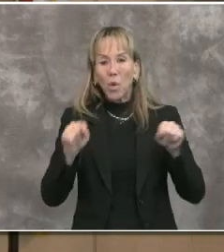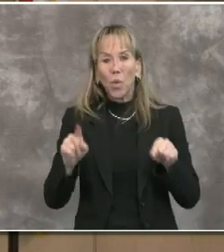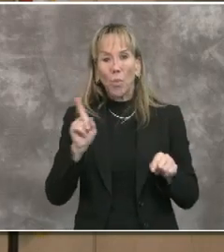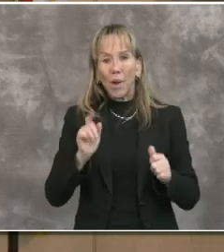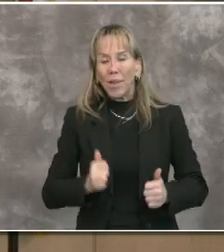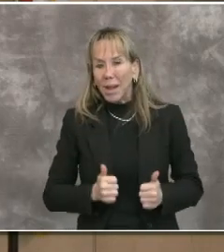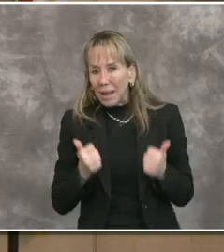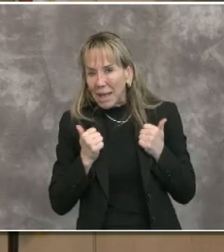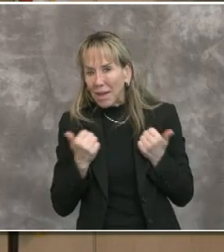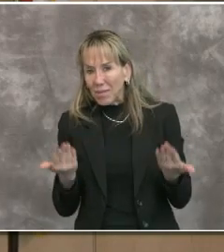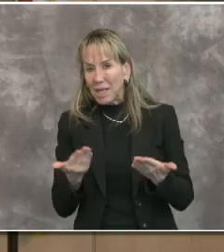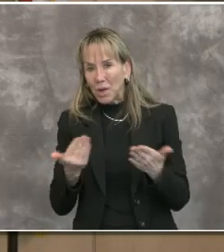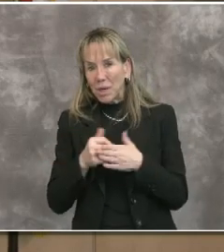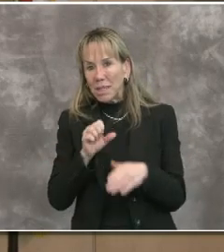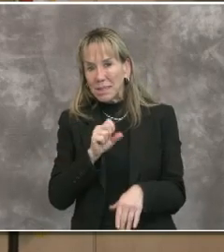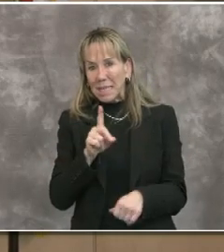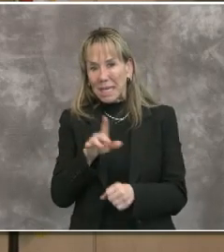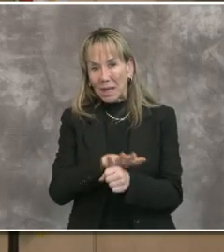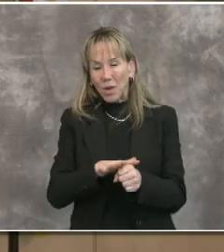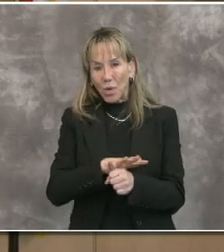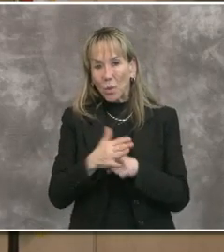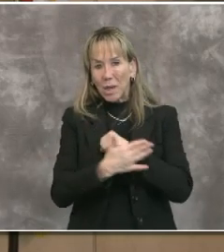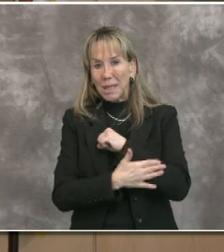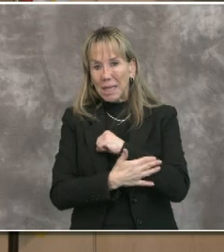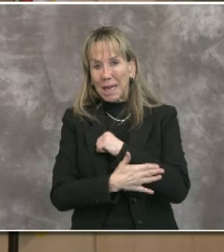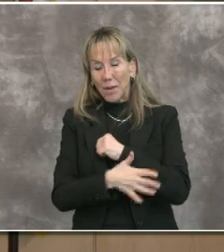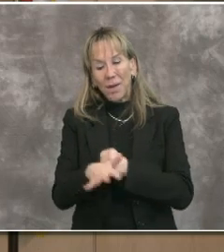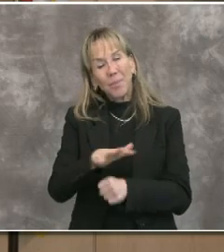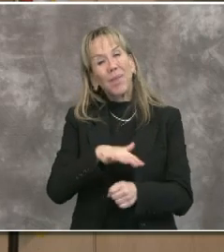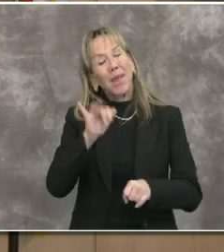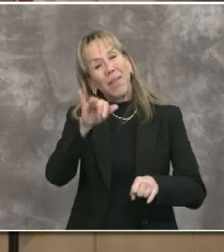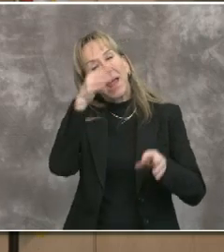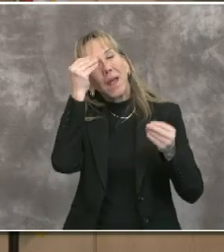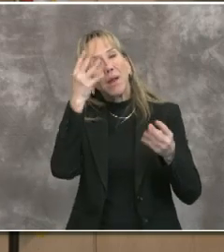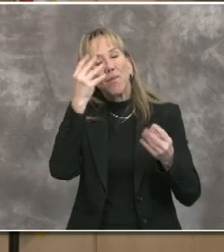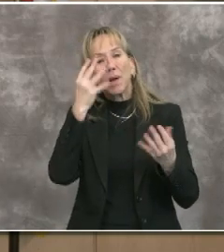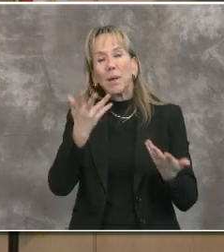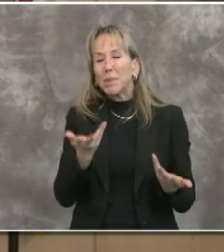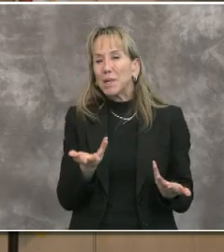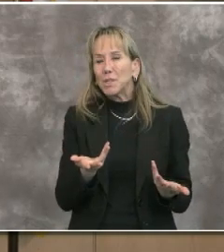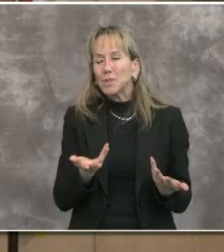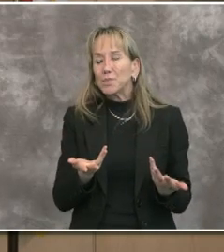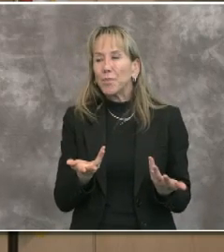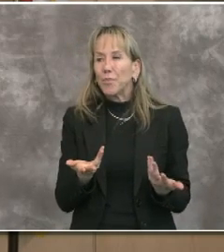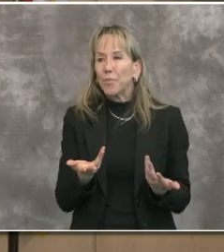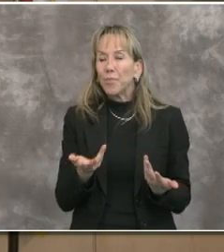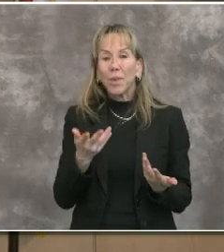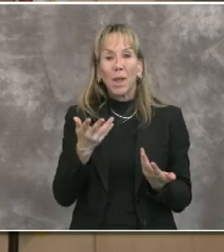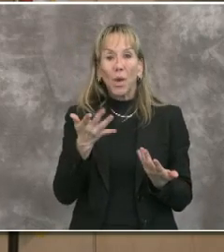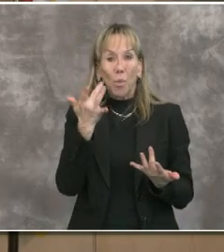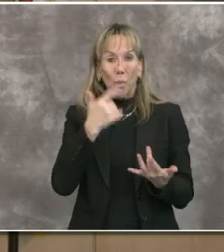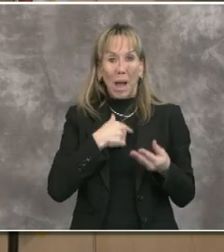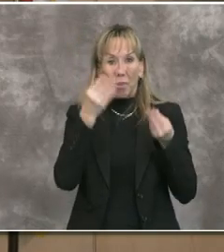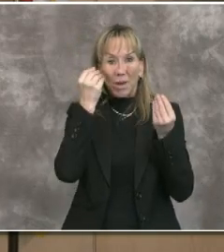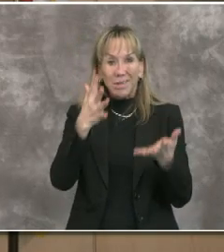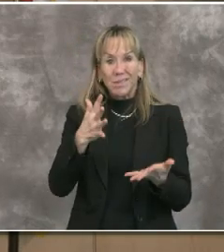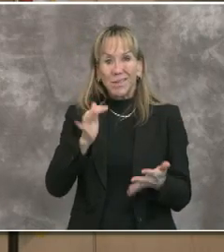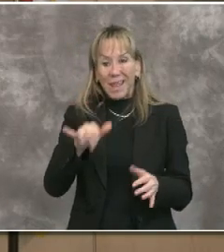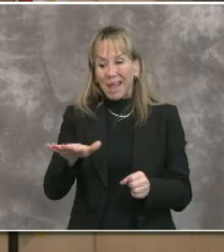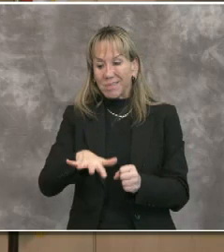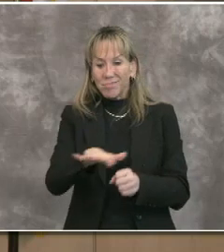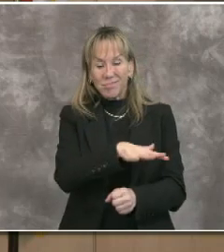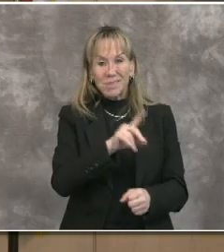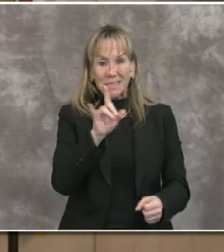live in the county is information that is given because you've asked for it, and